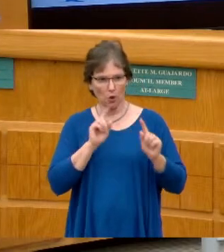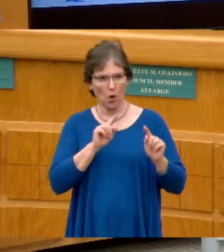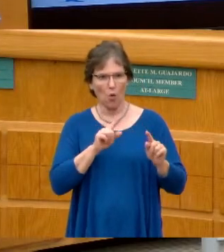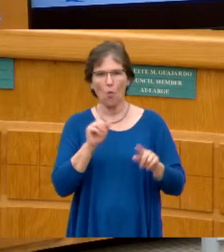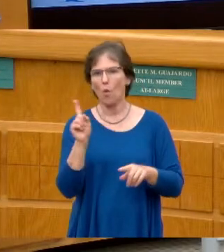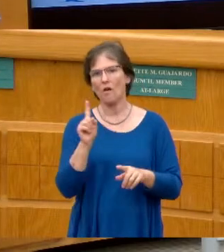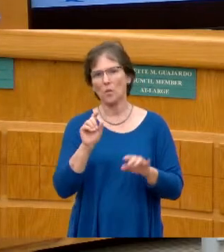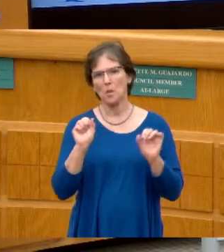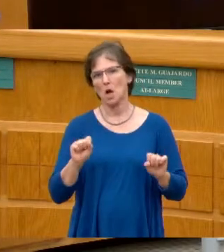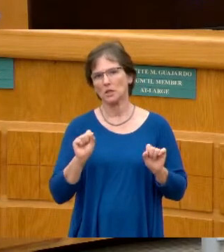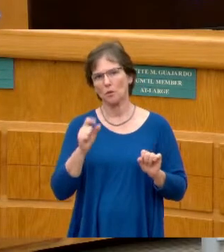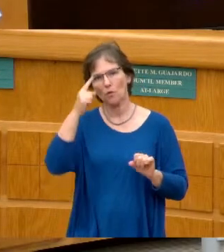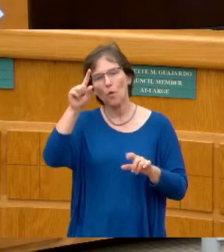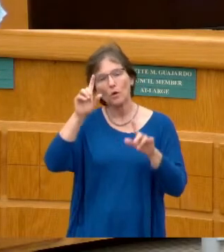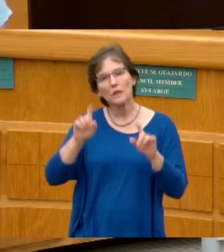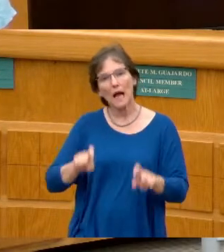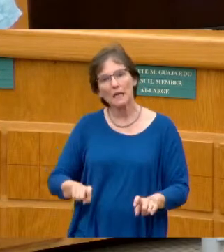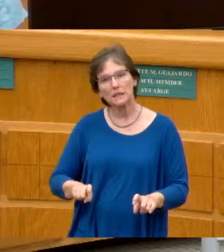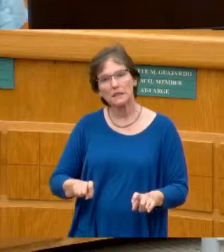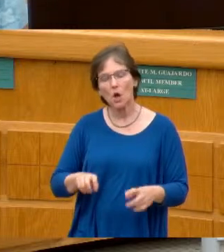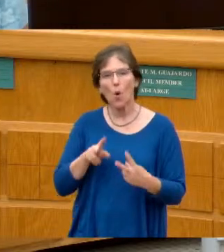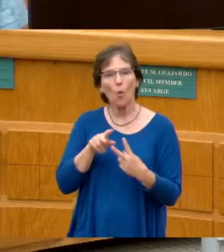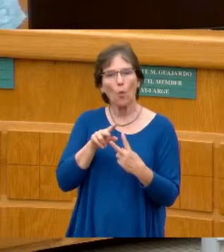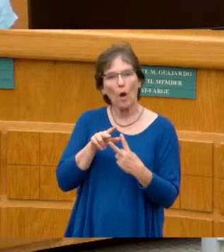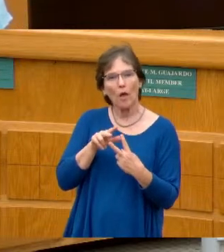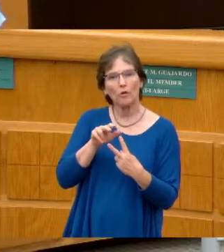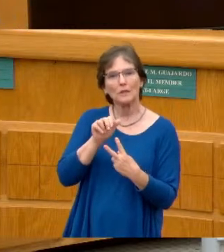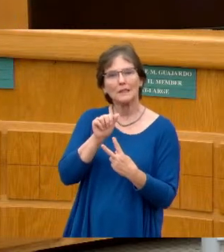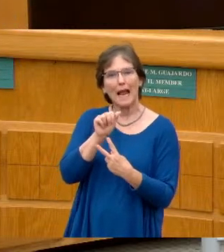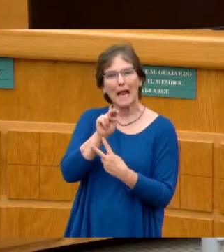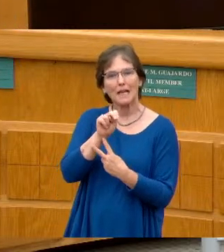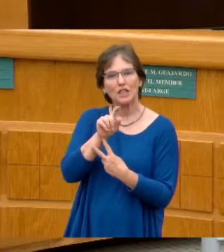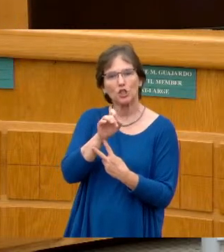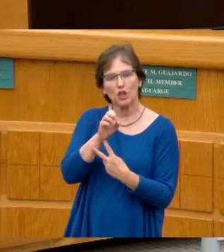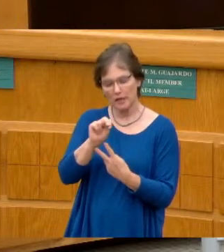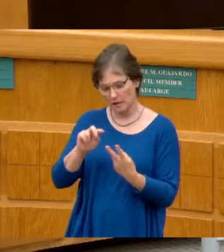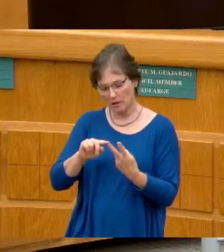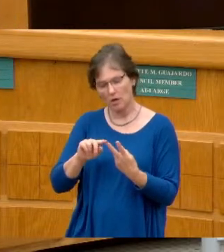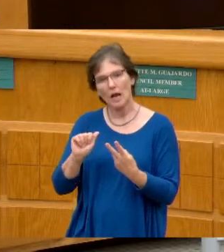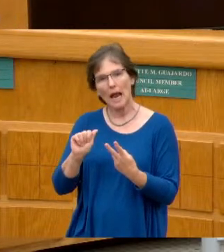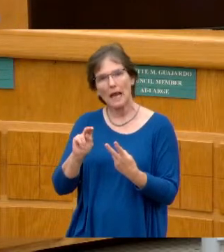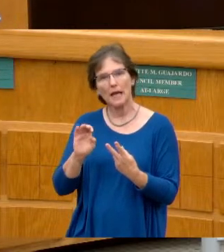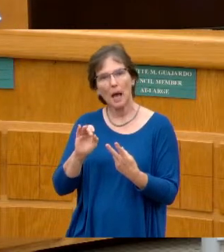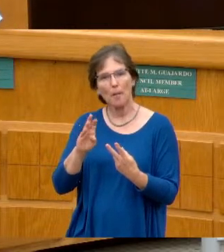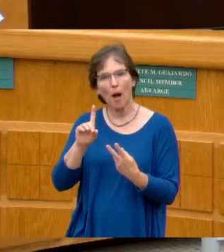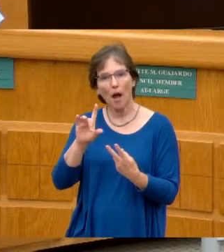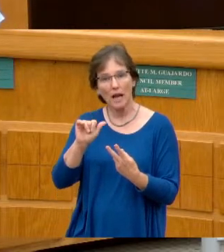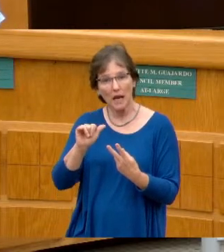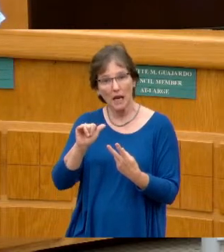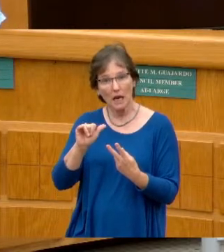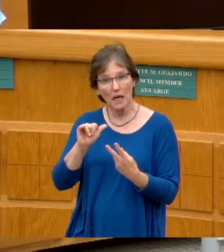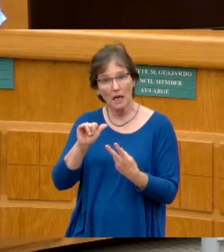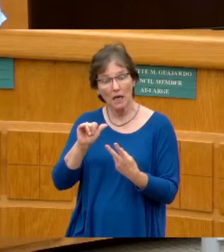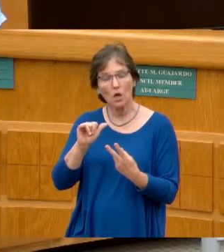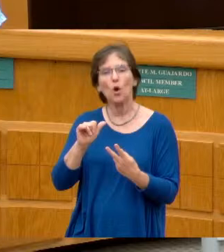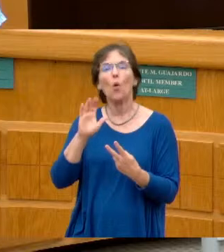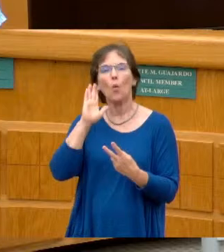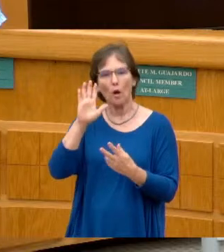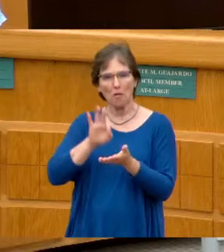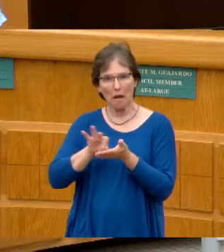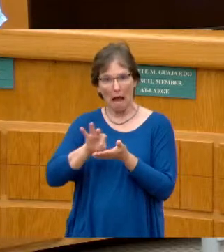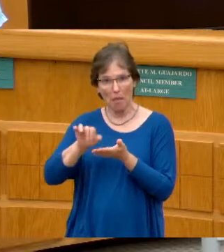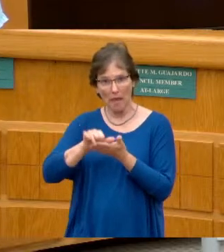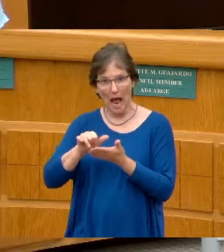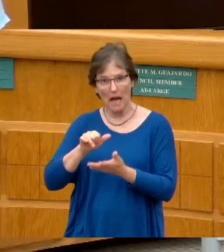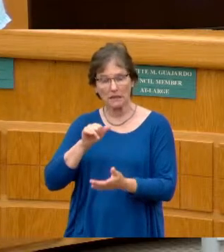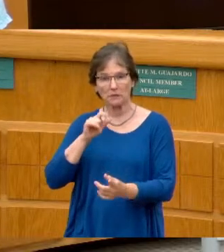then lately, like today, the majority of them are antigen. And so you're kind of seeing a mixture still, which just means people are getting tested